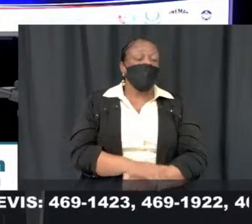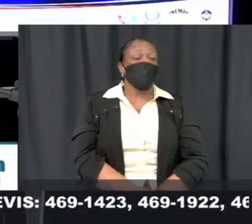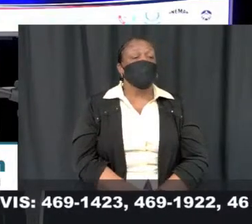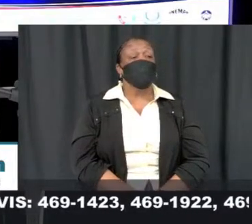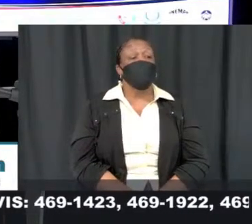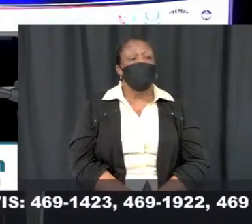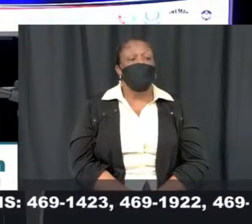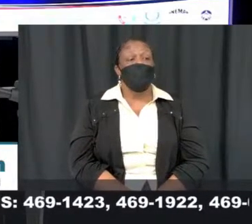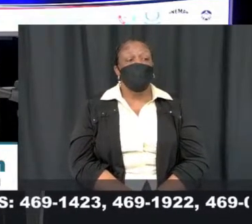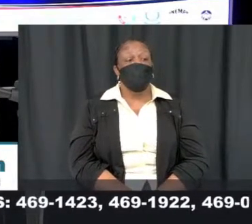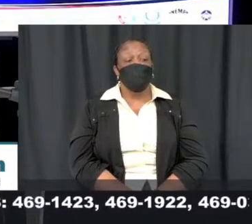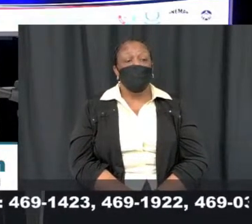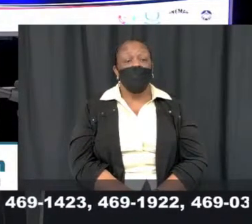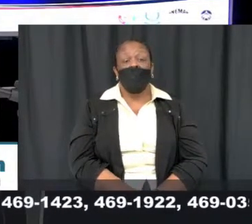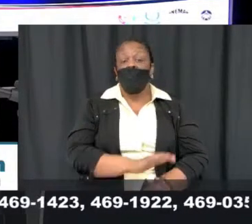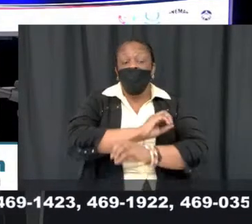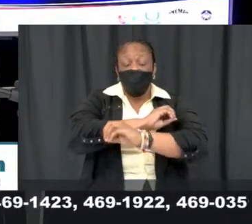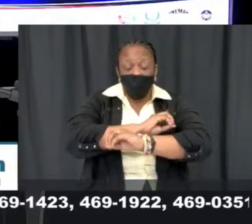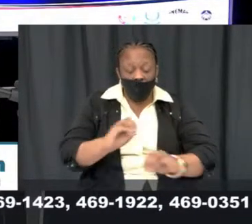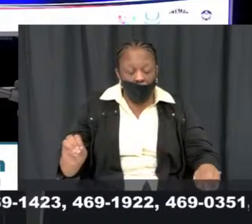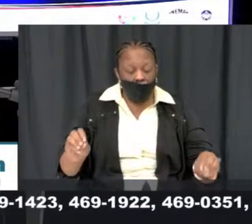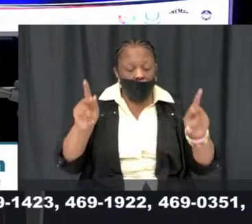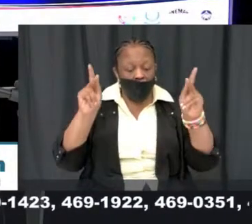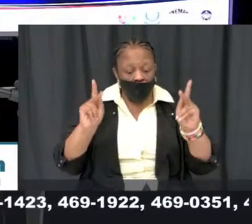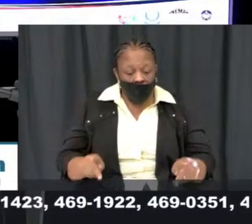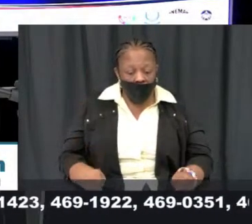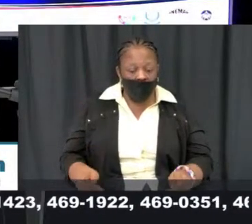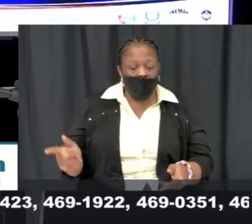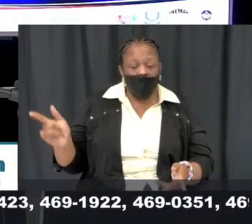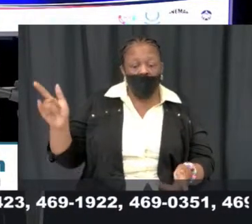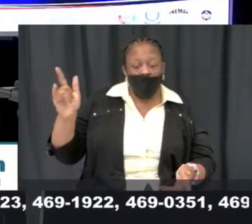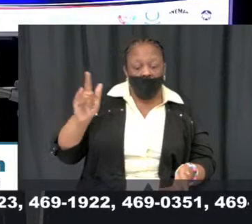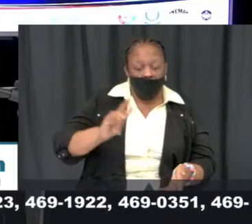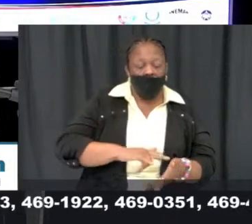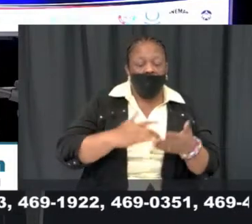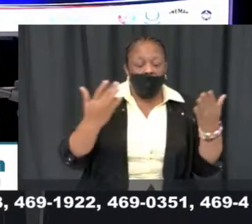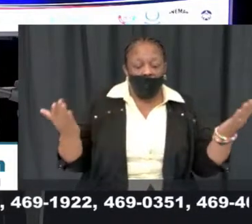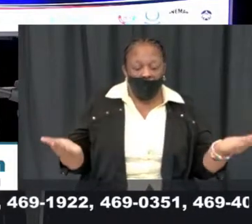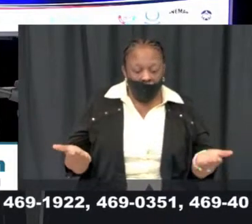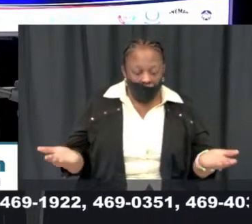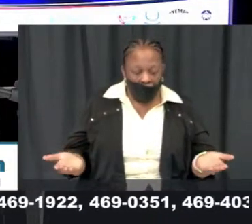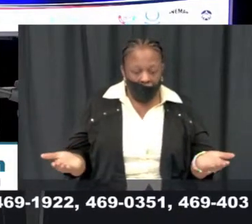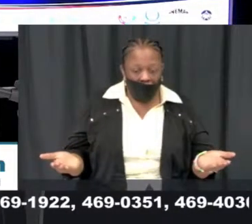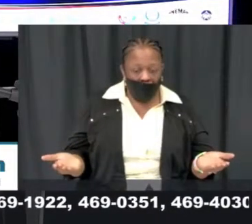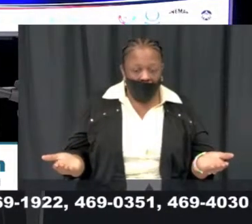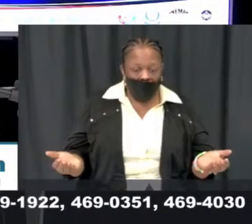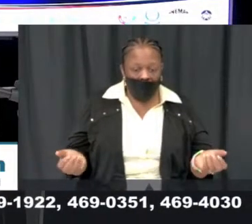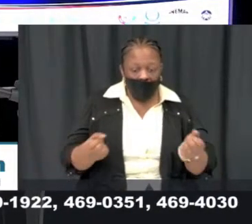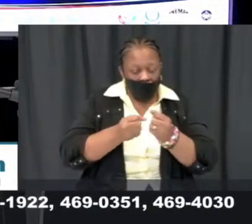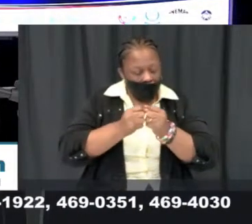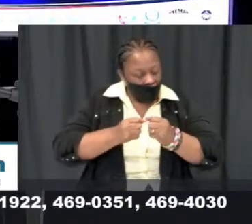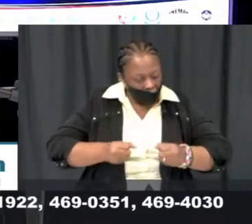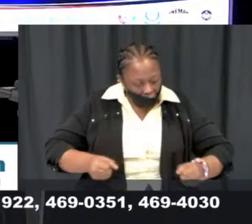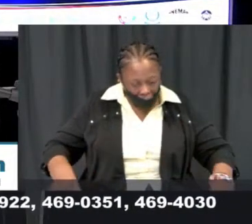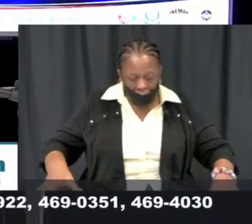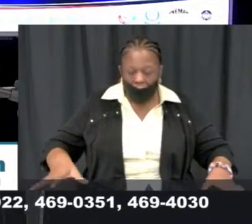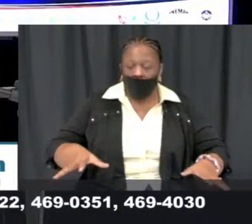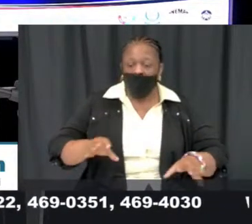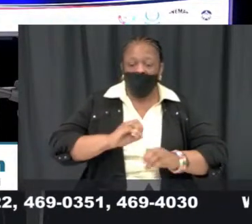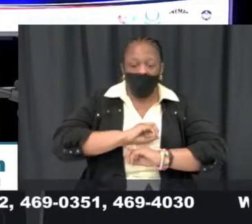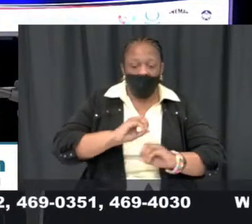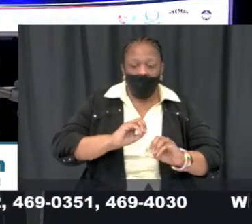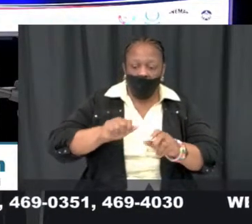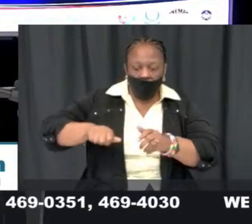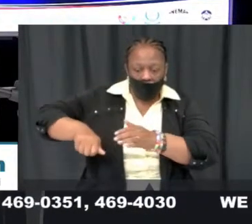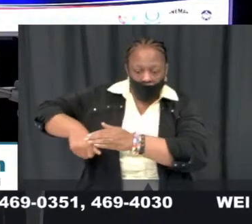Force watch has entered this country without any type of restrictive measures that are